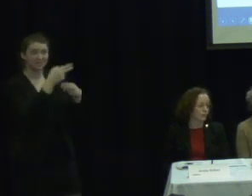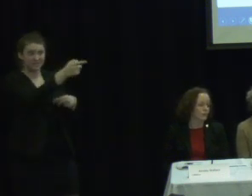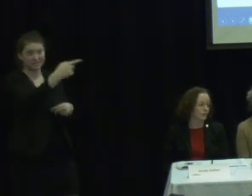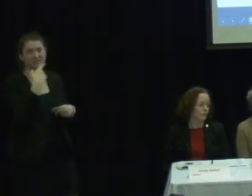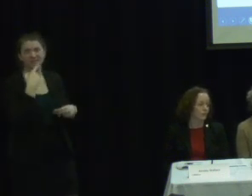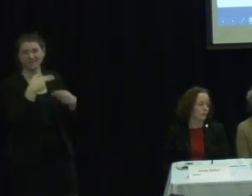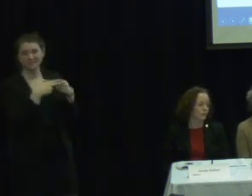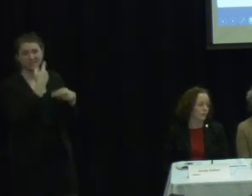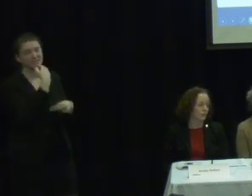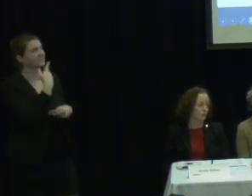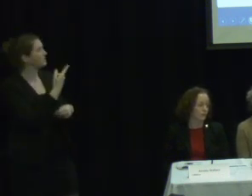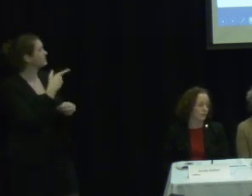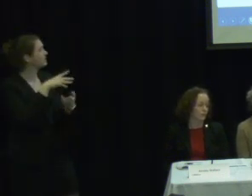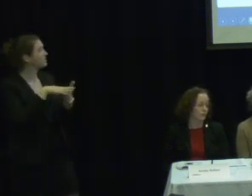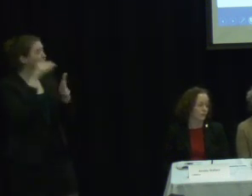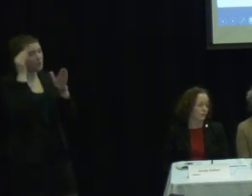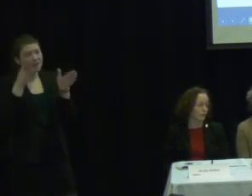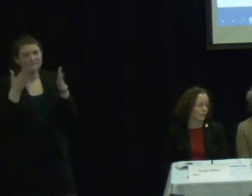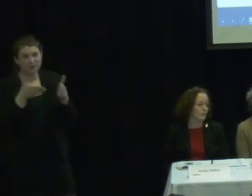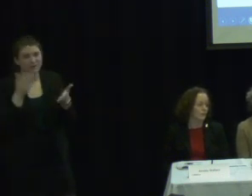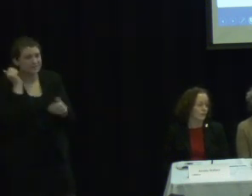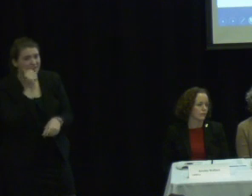if this decision was student focused.